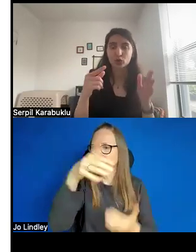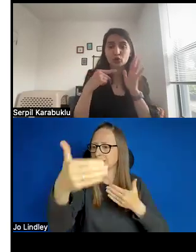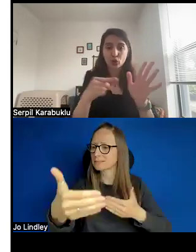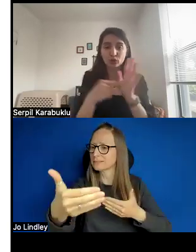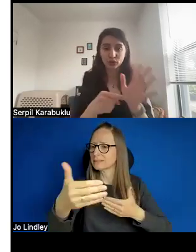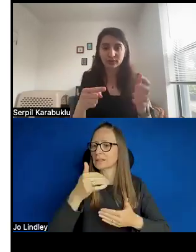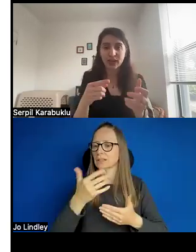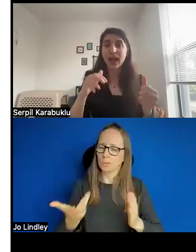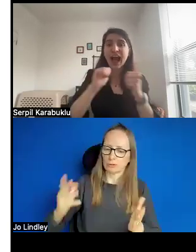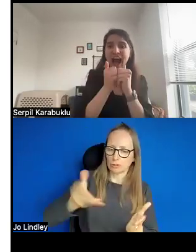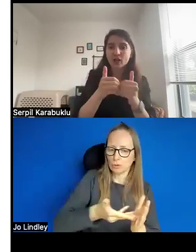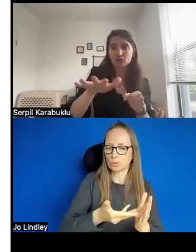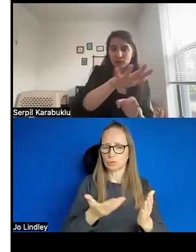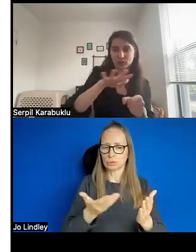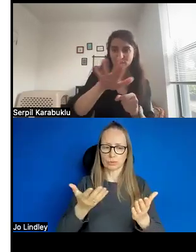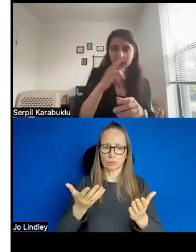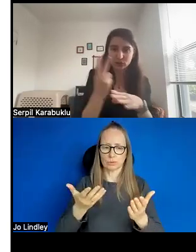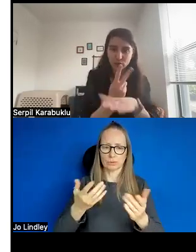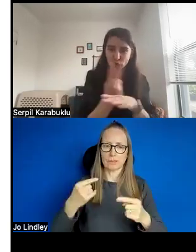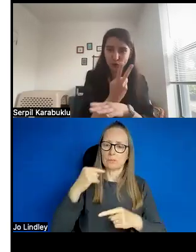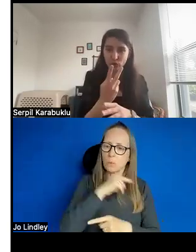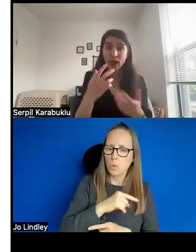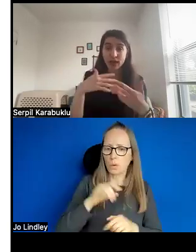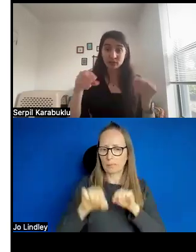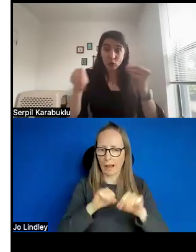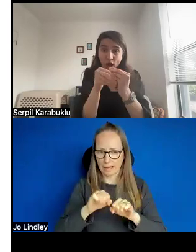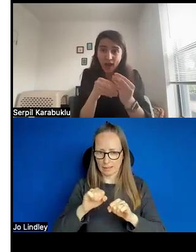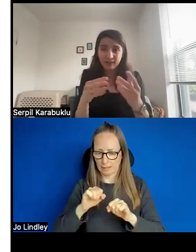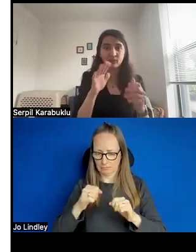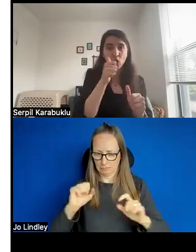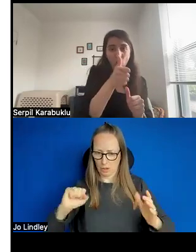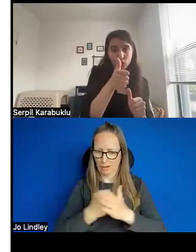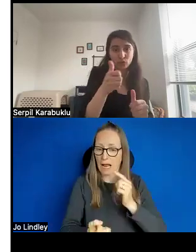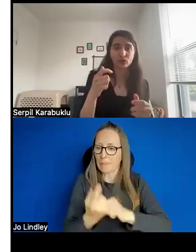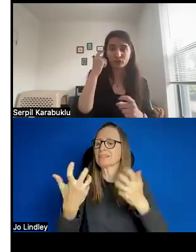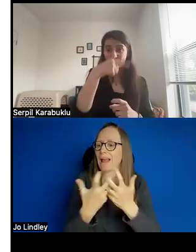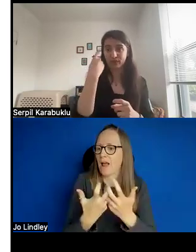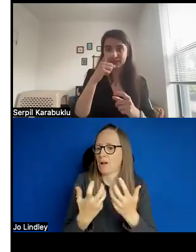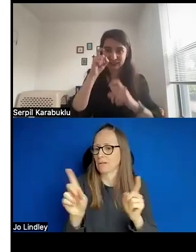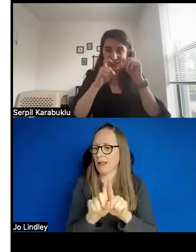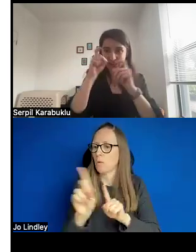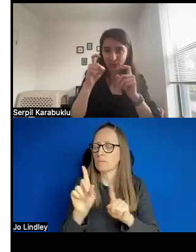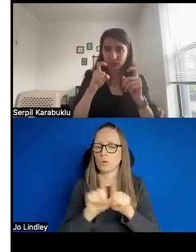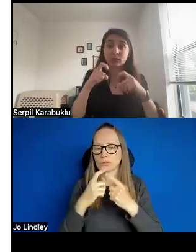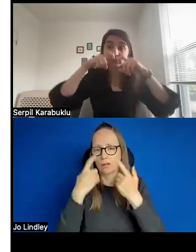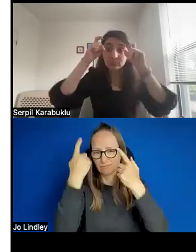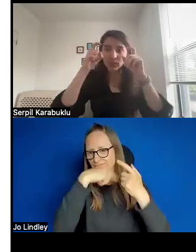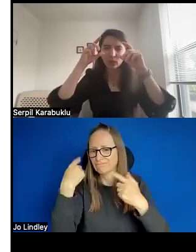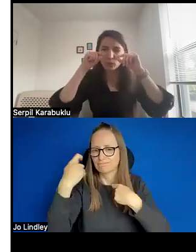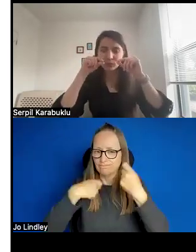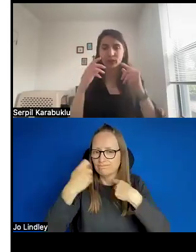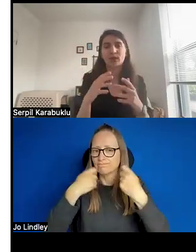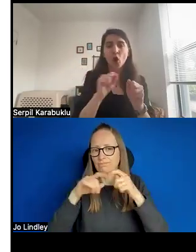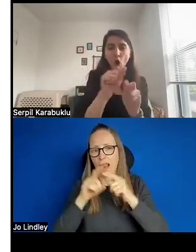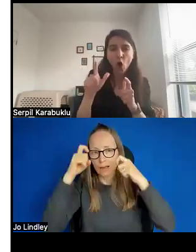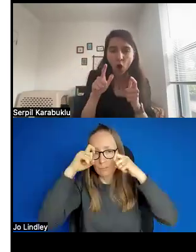boy and bike and how the crashing is happening. She also uses her facial expressions like brow raise to